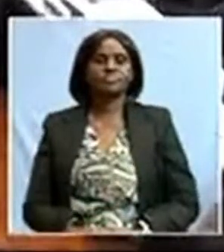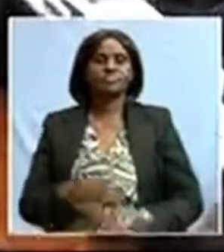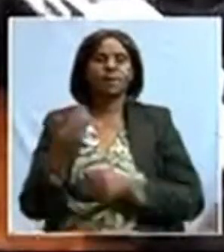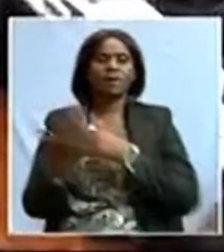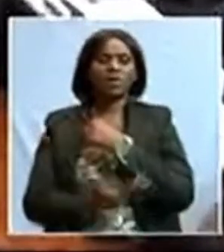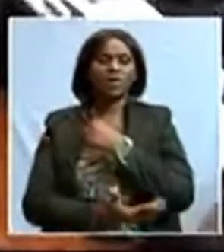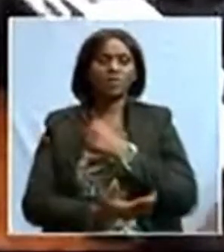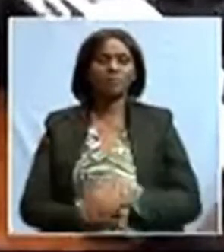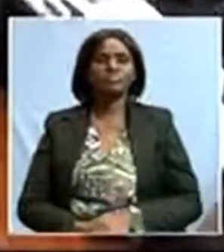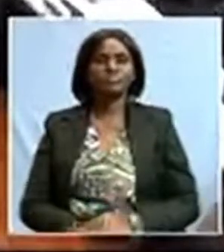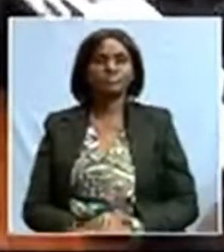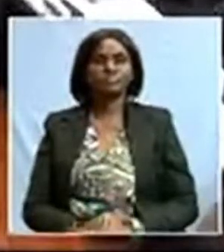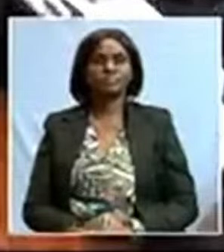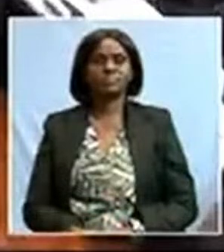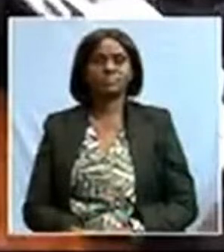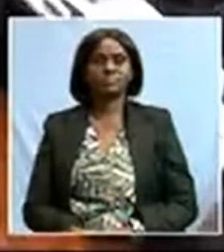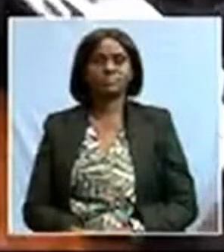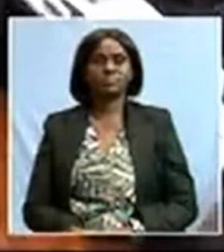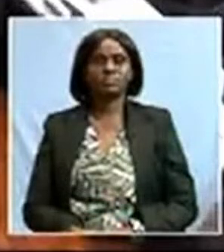welcome.